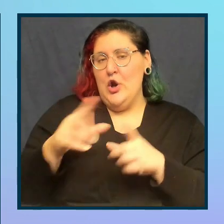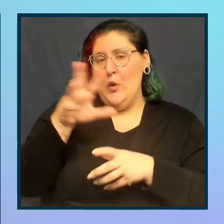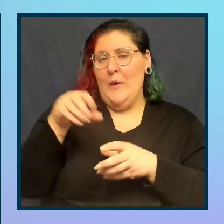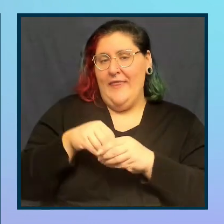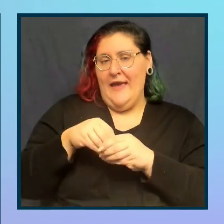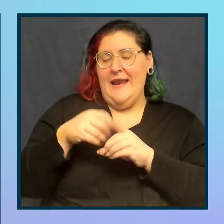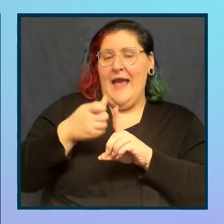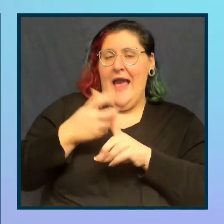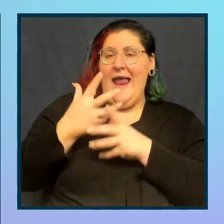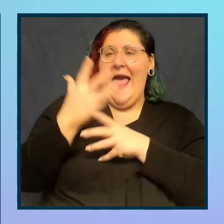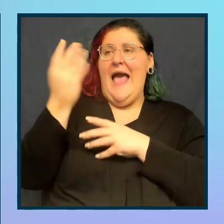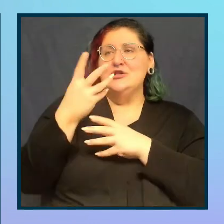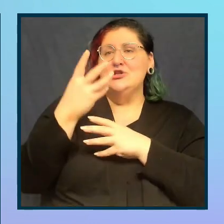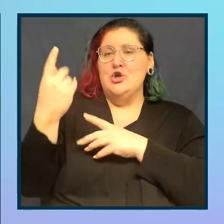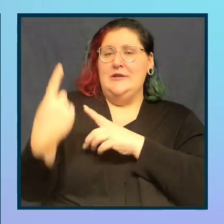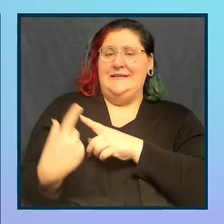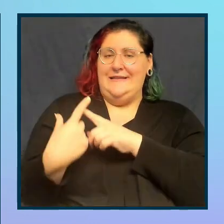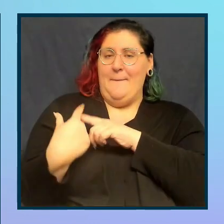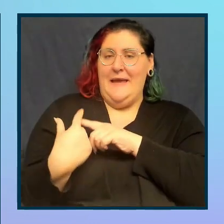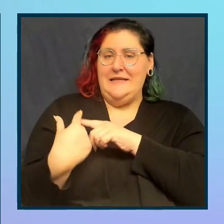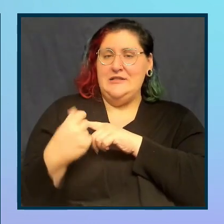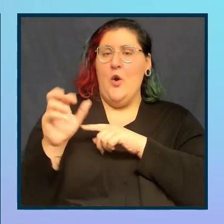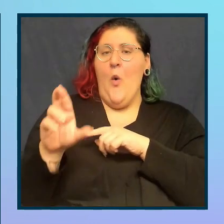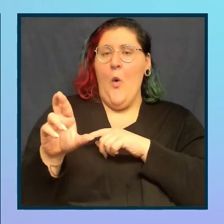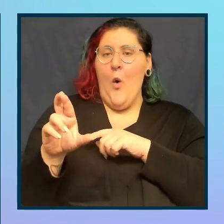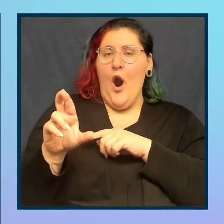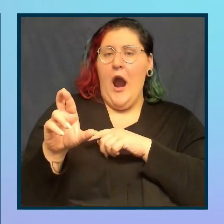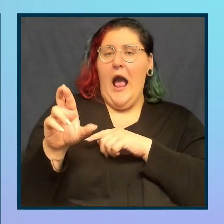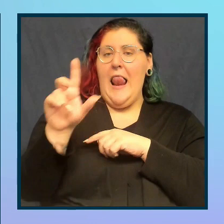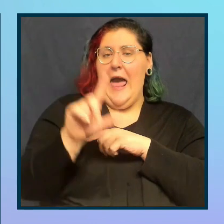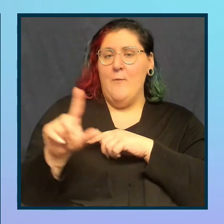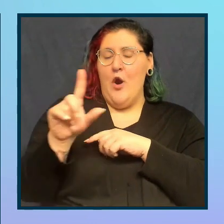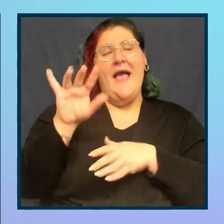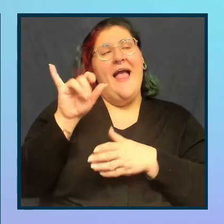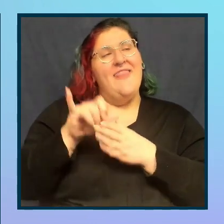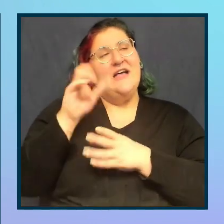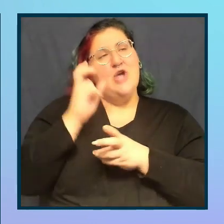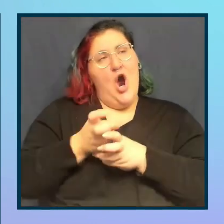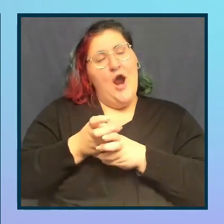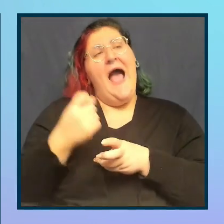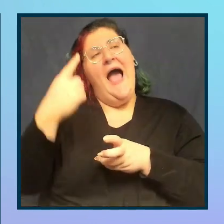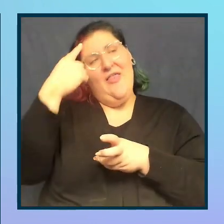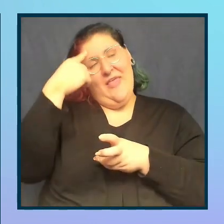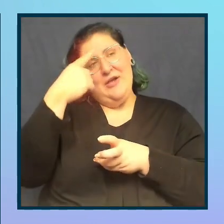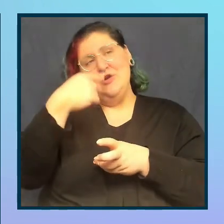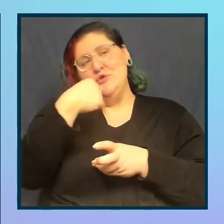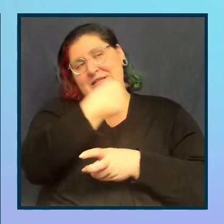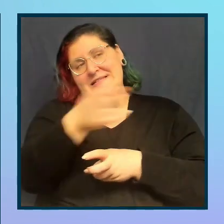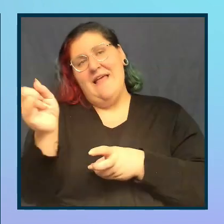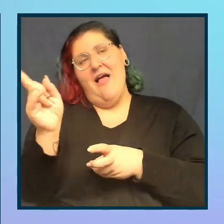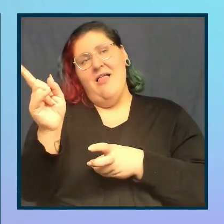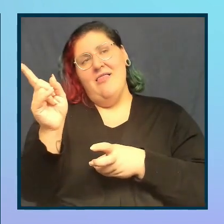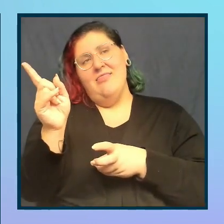tough one. And so what I think you do is you tell those folks to come watch AxCon free